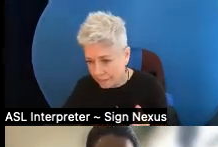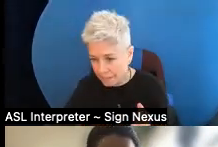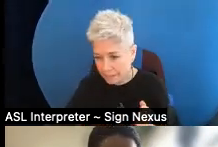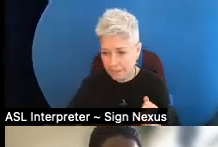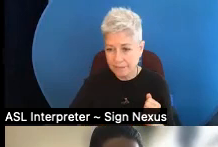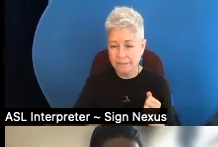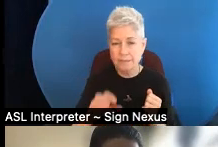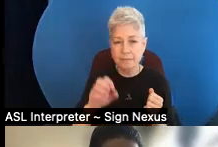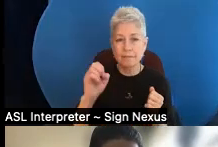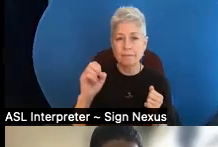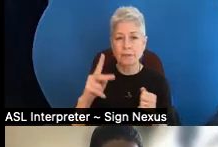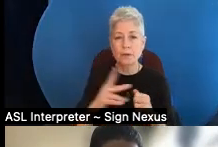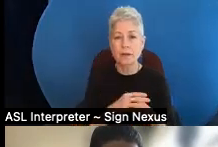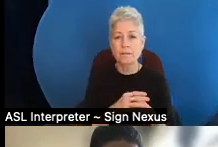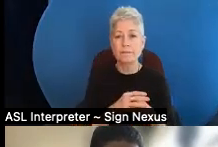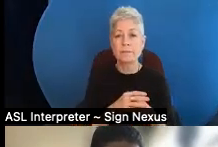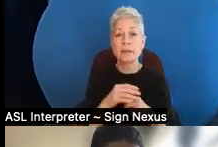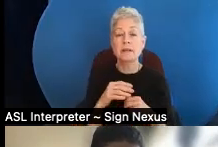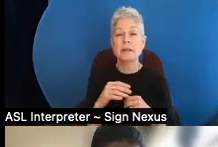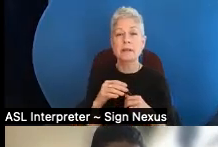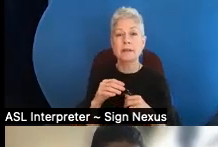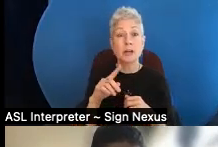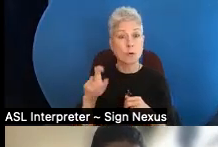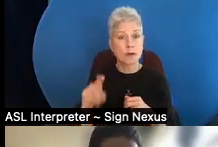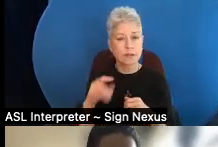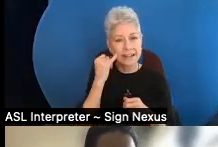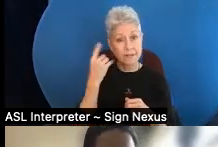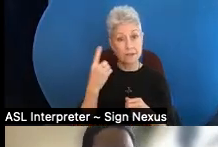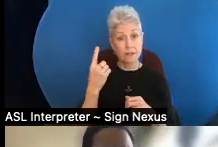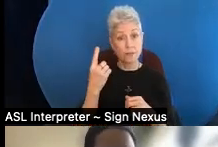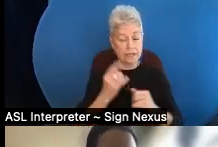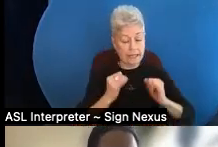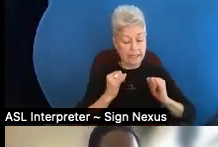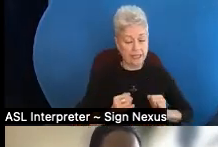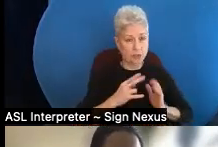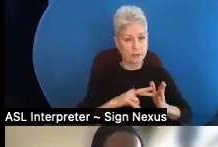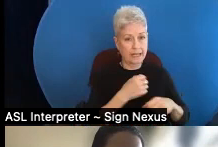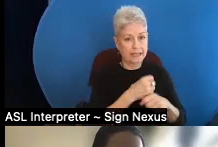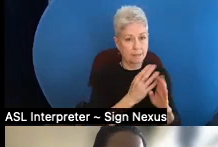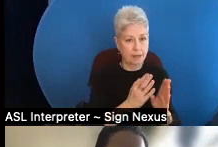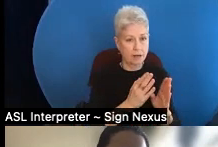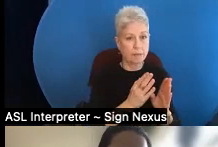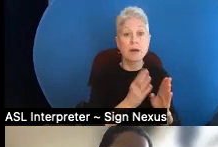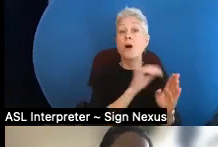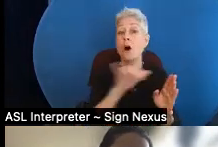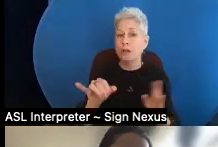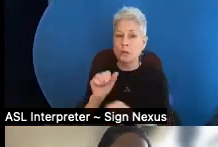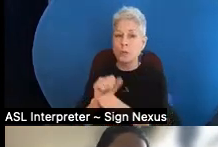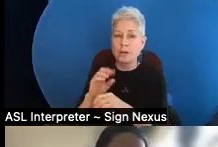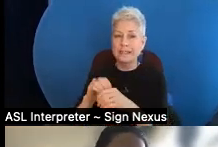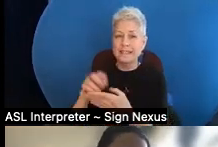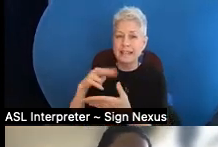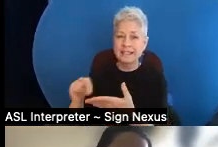Okay, so we have another question. If someone is an individual dance maker, but also works at a small dance